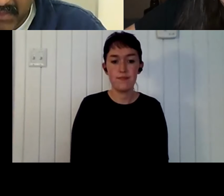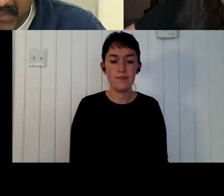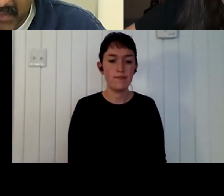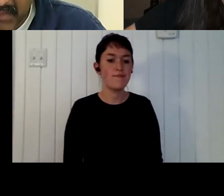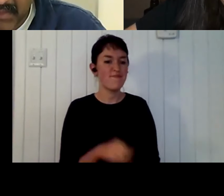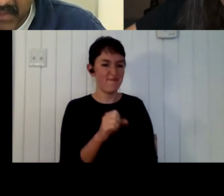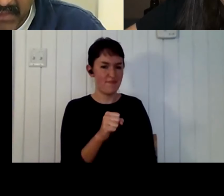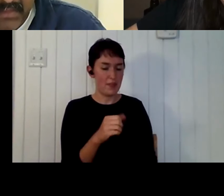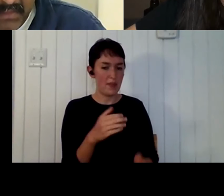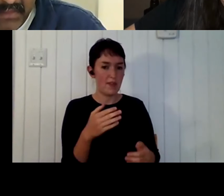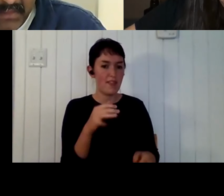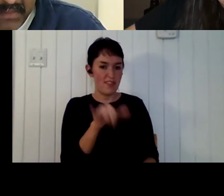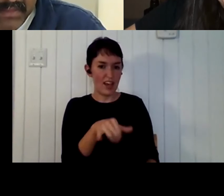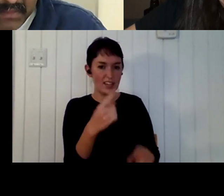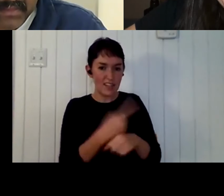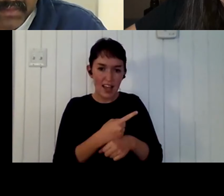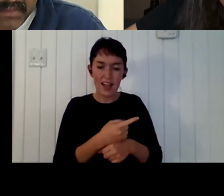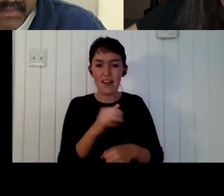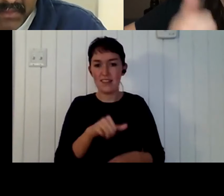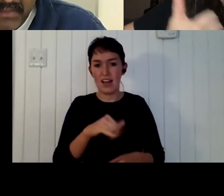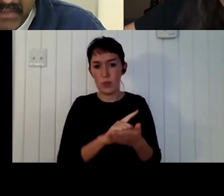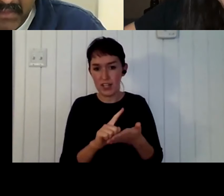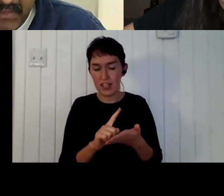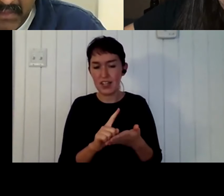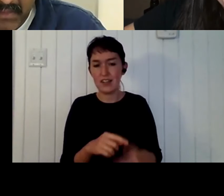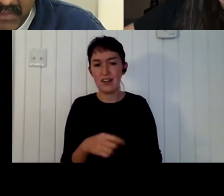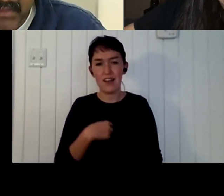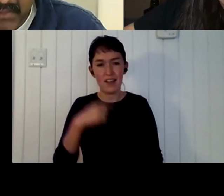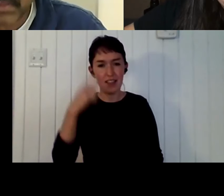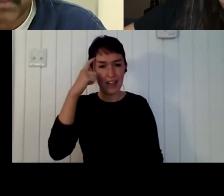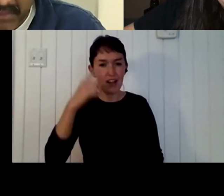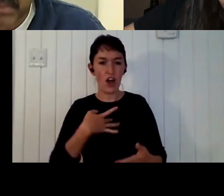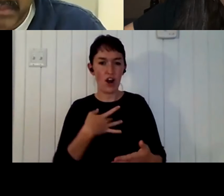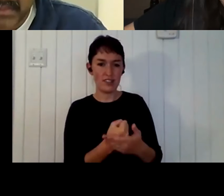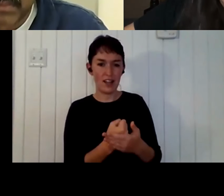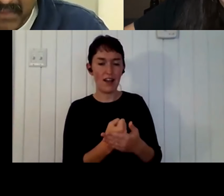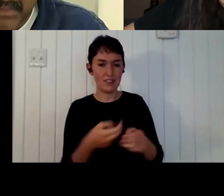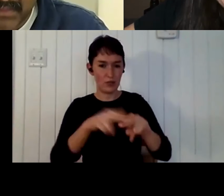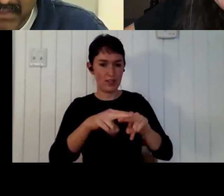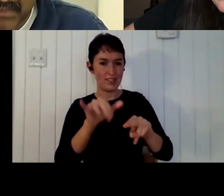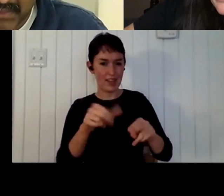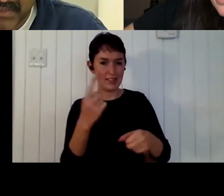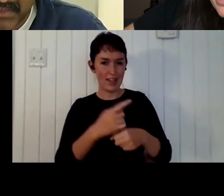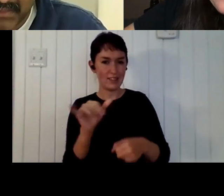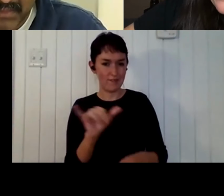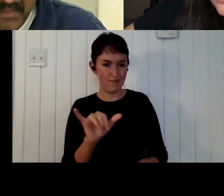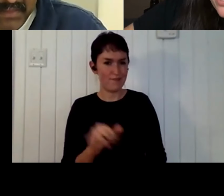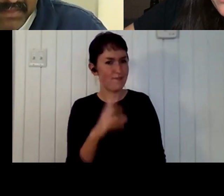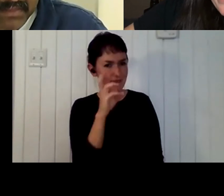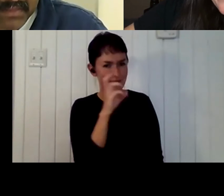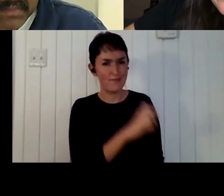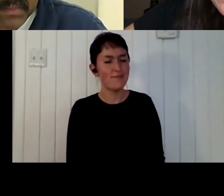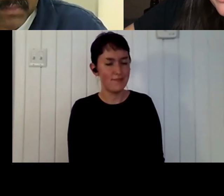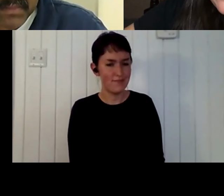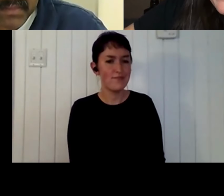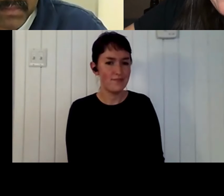that day, that week. I think heart attacks also go up that day. Weird, very weird.